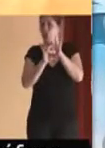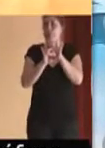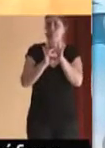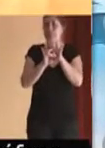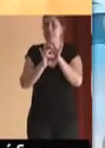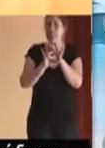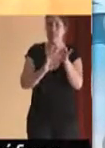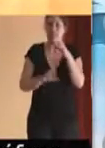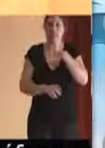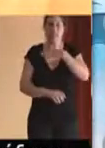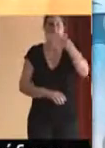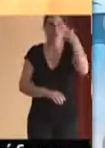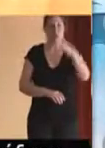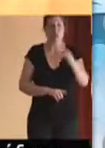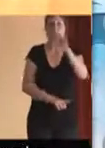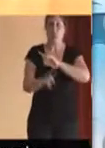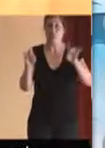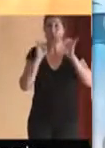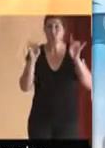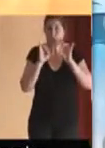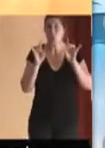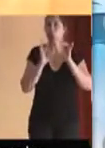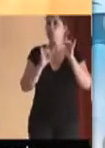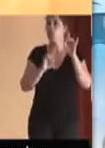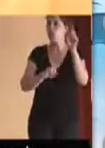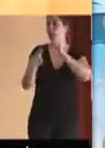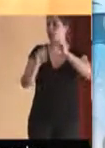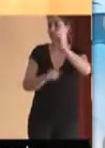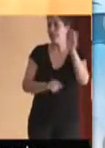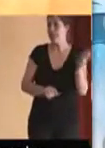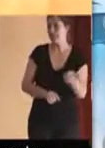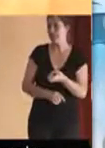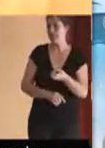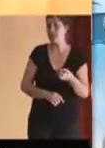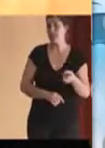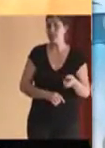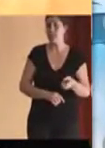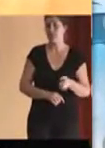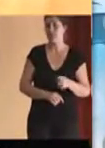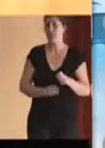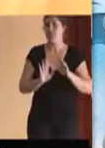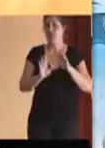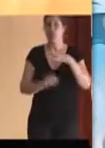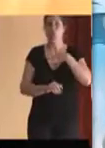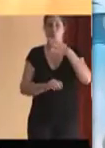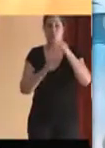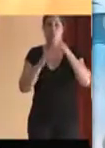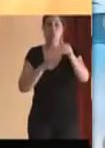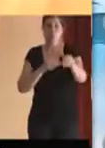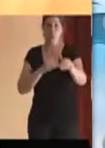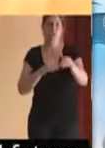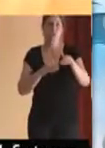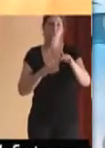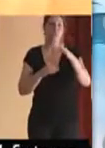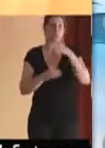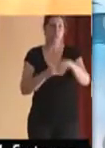place the microphone in the ear and we would have many noise problems.